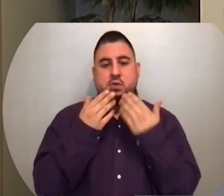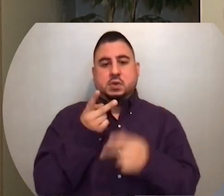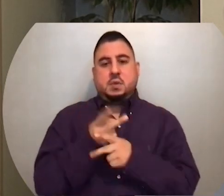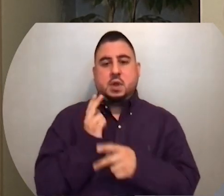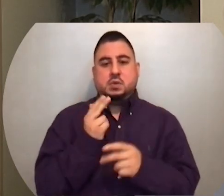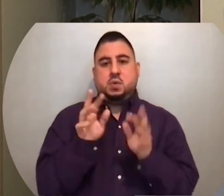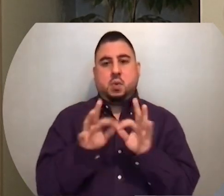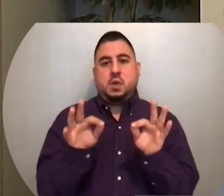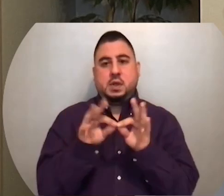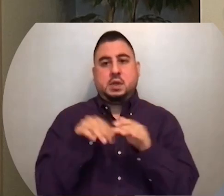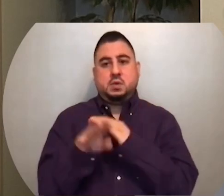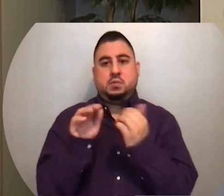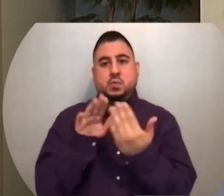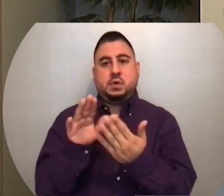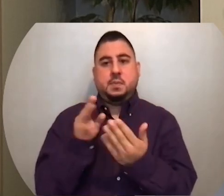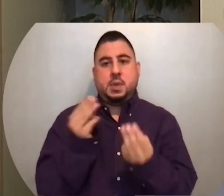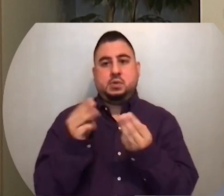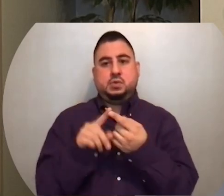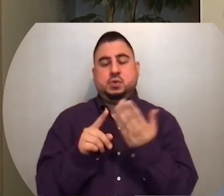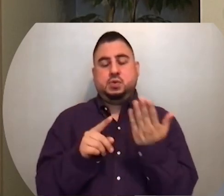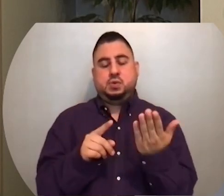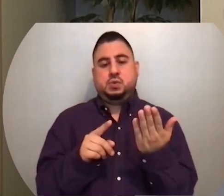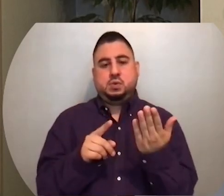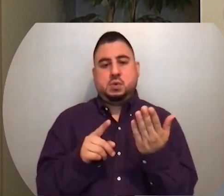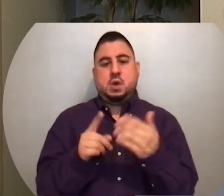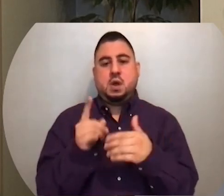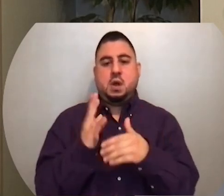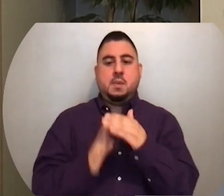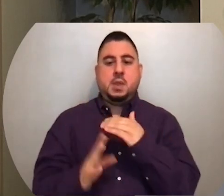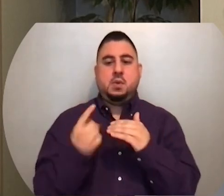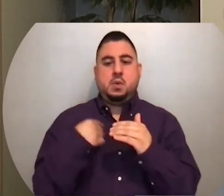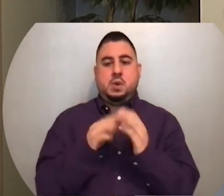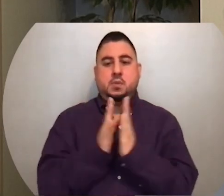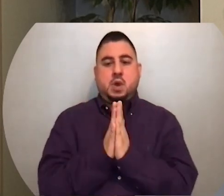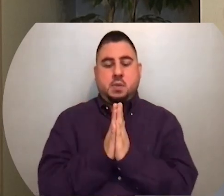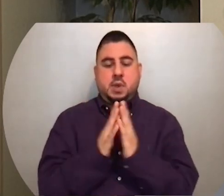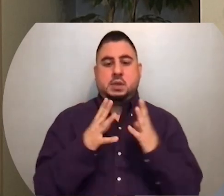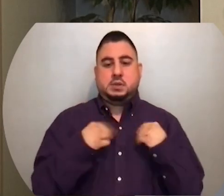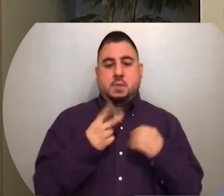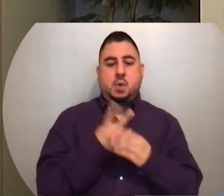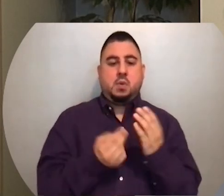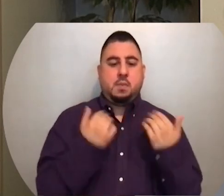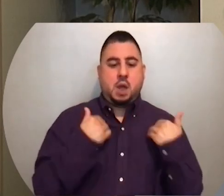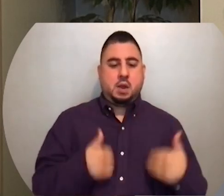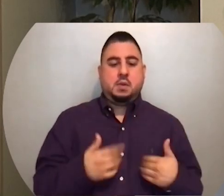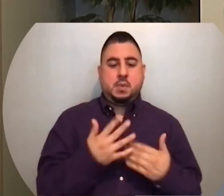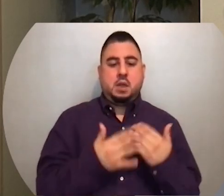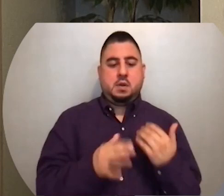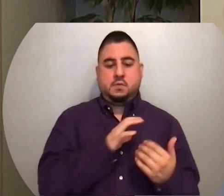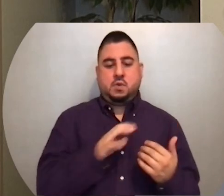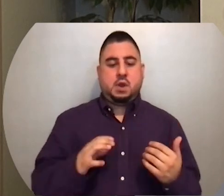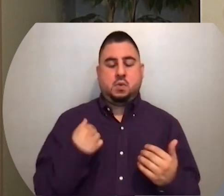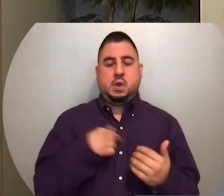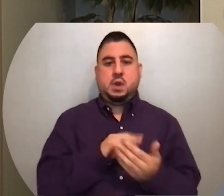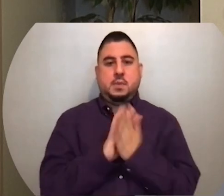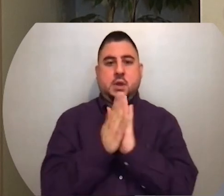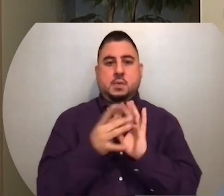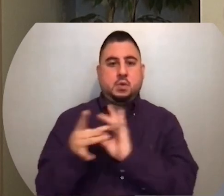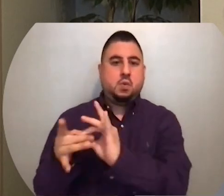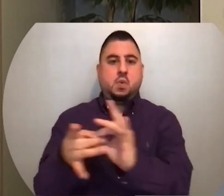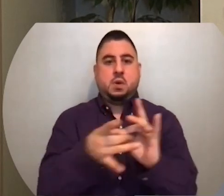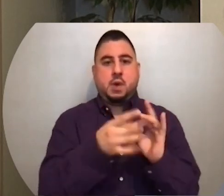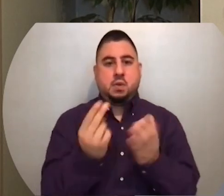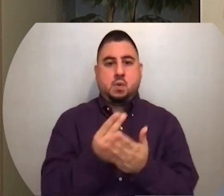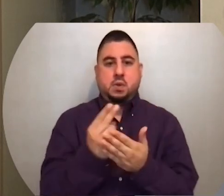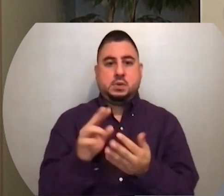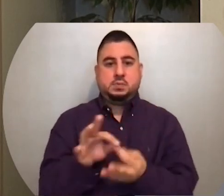have held us worthy to be in your presence and minister to you. Humbly we pray that, partaking of the body and blood of Christ, we may be gathered into one